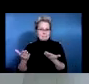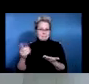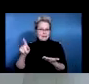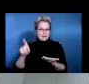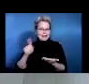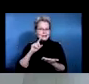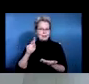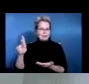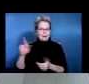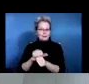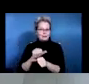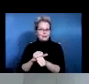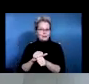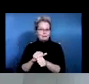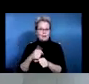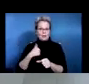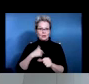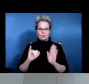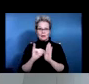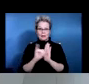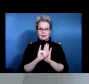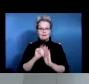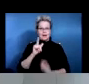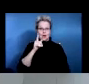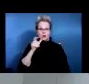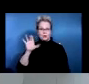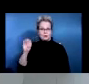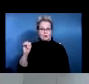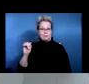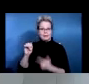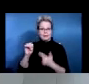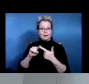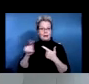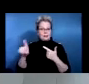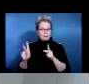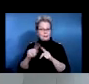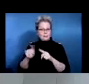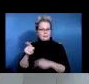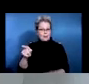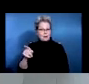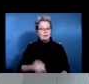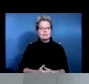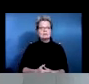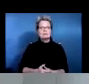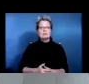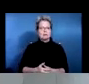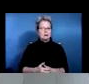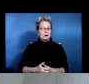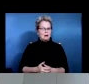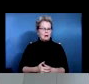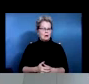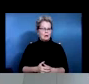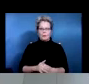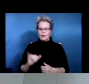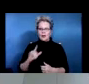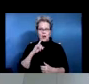already identified that the employer is involved and they're collaborative and they want to work with us. Um, we've identified that there's a, a